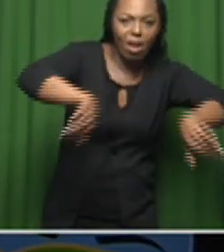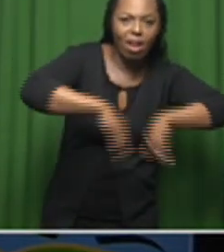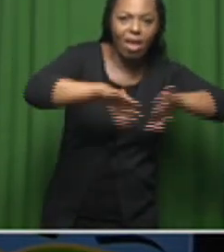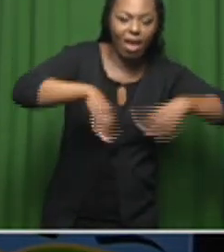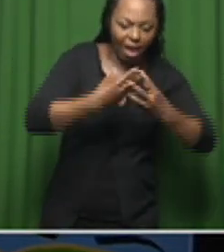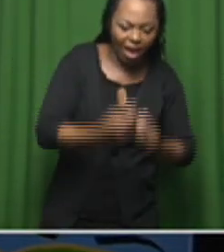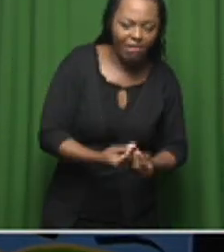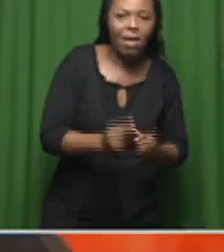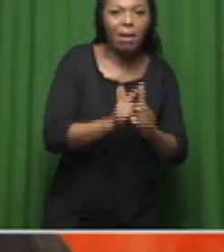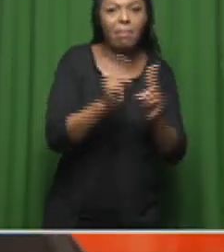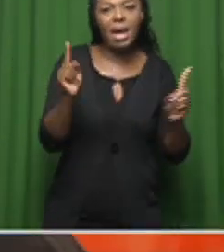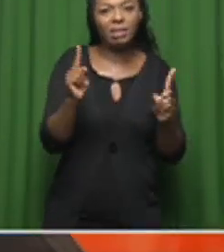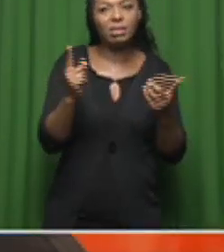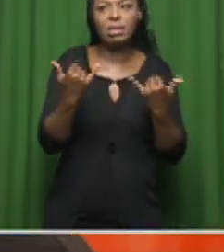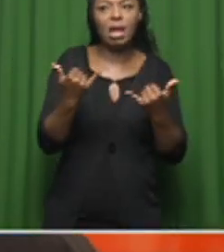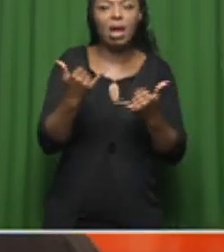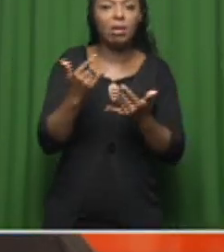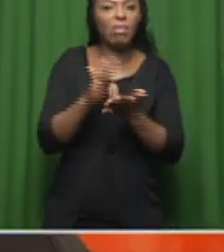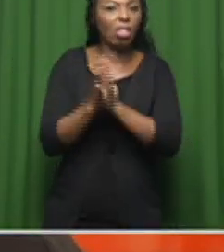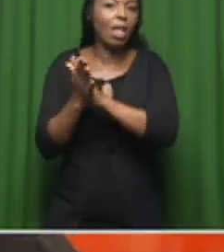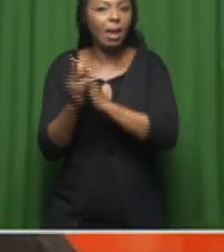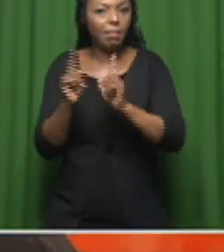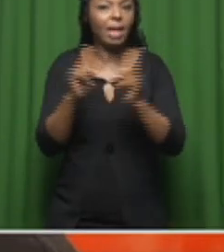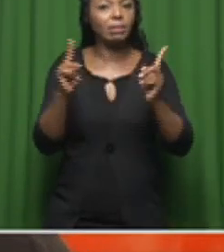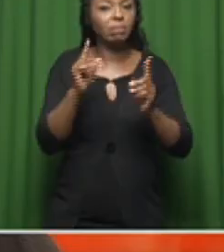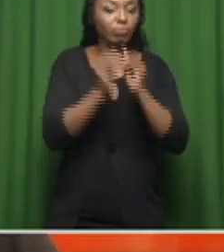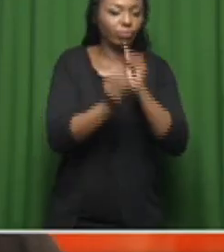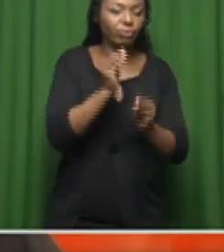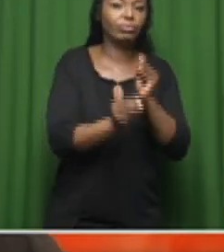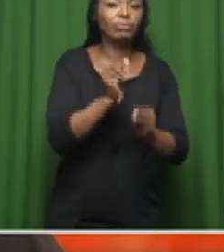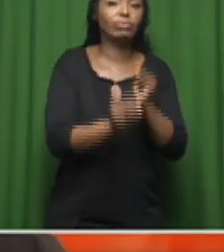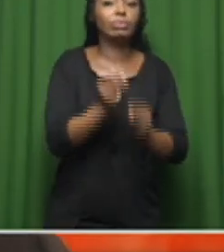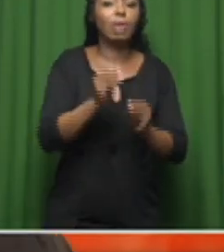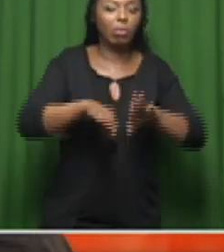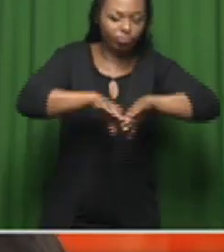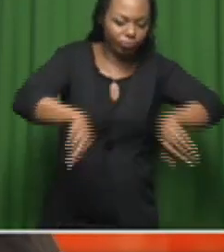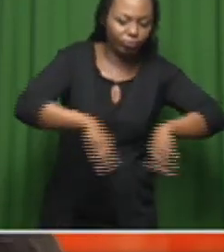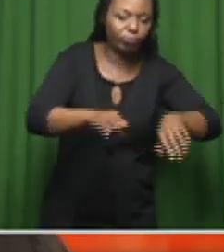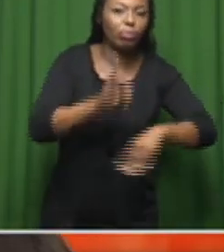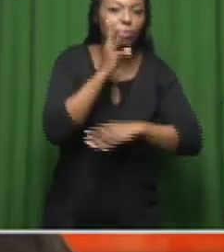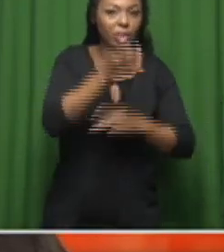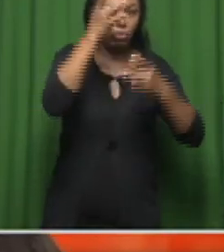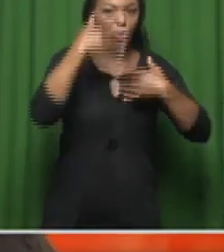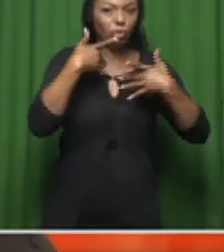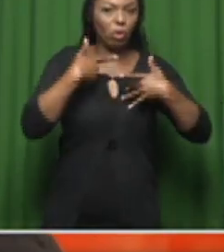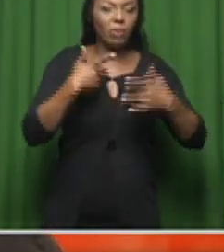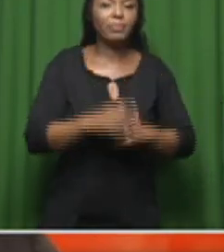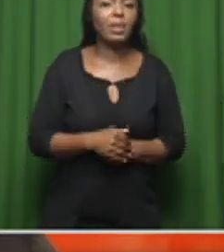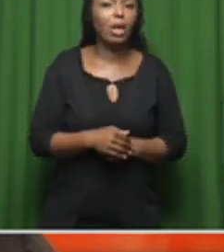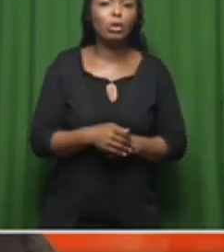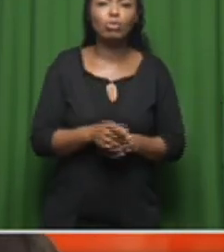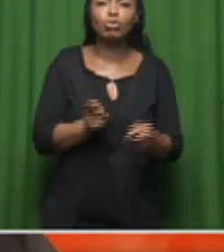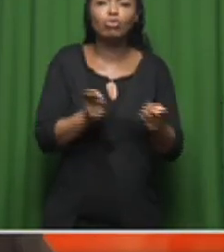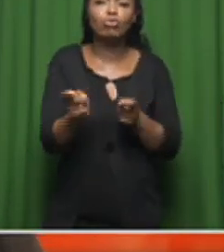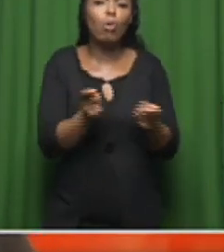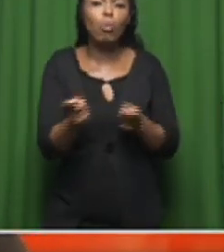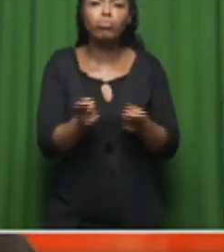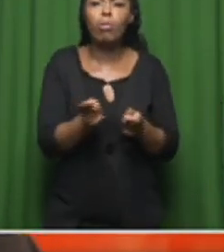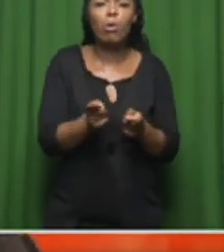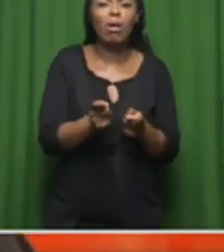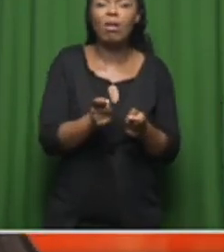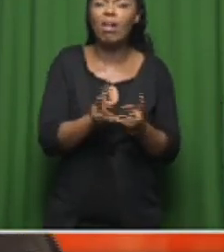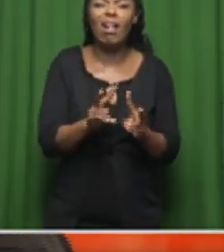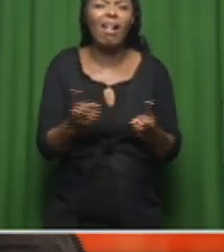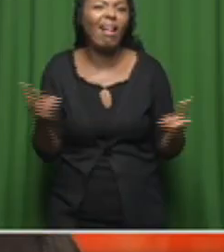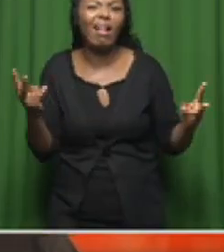still say they're going to re-renovate the pool. We have few more shops. What else do we have?